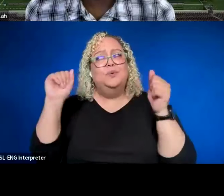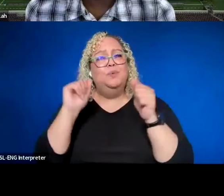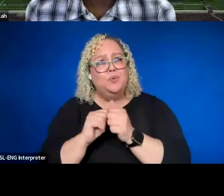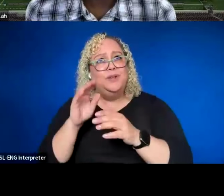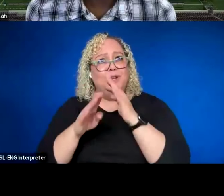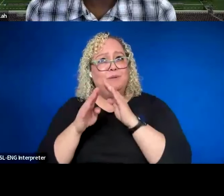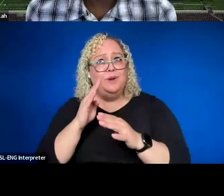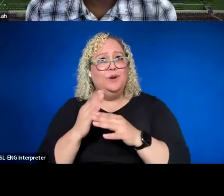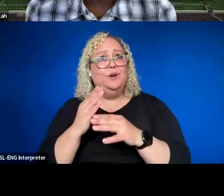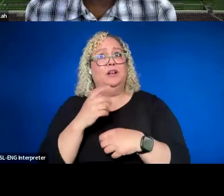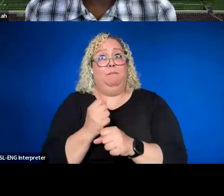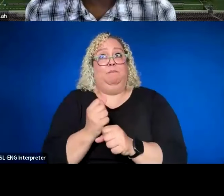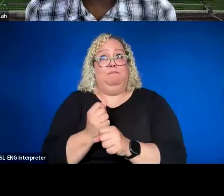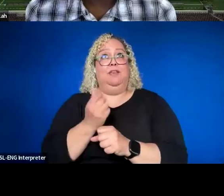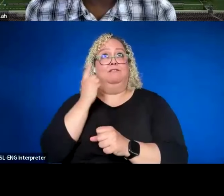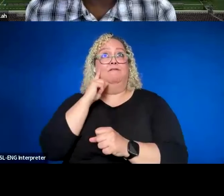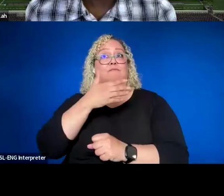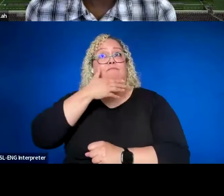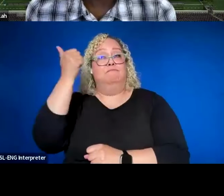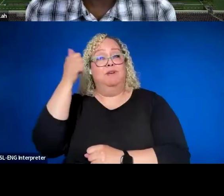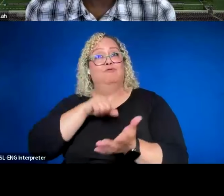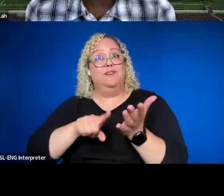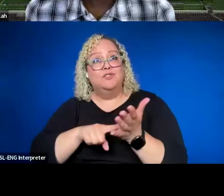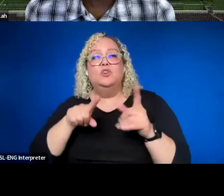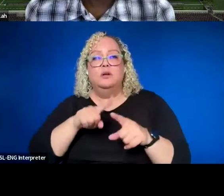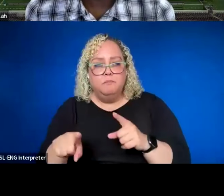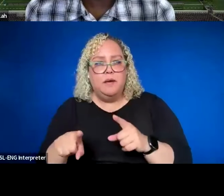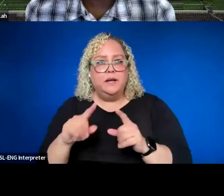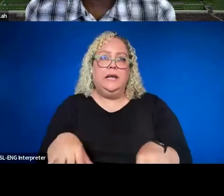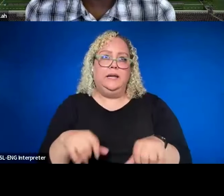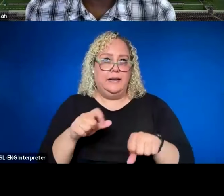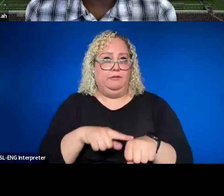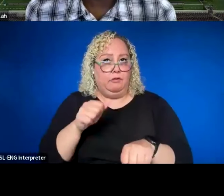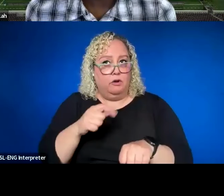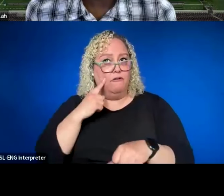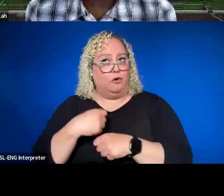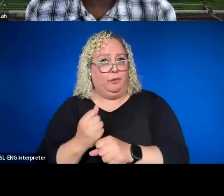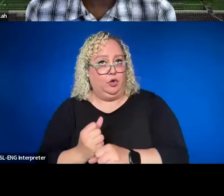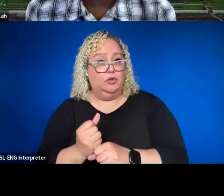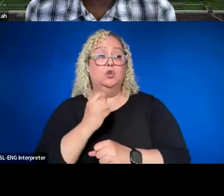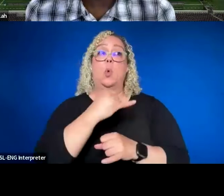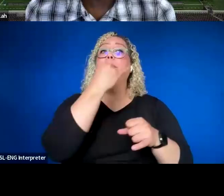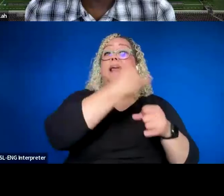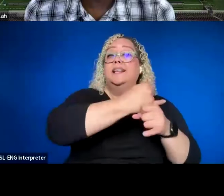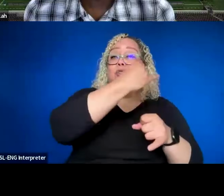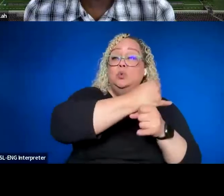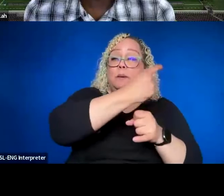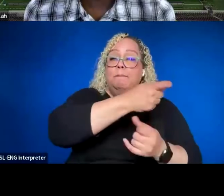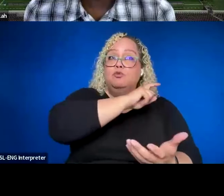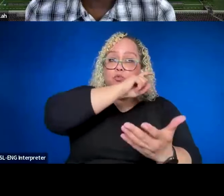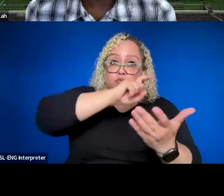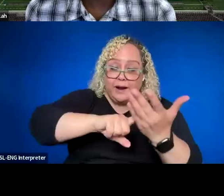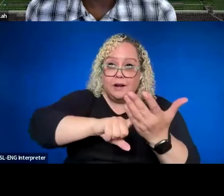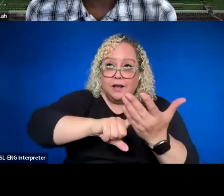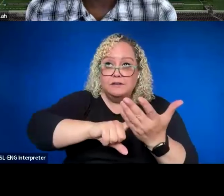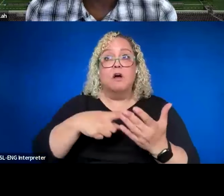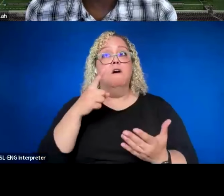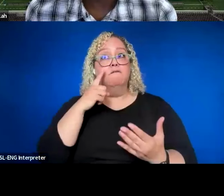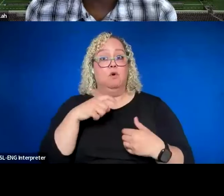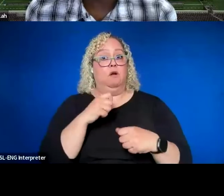to produce. And so the institution has had to go through an evolution to recognize that in order to make